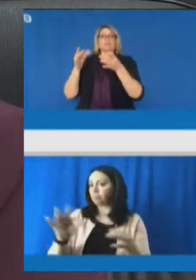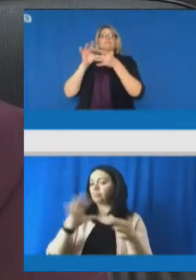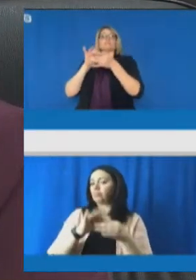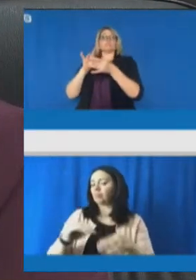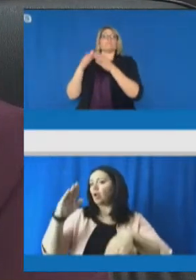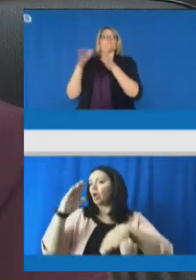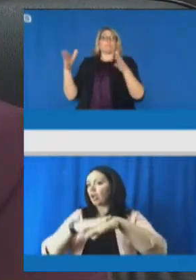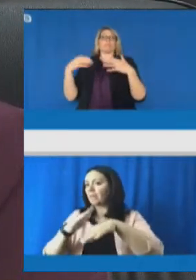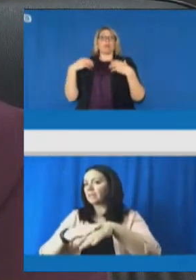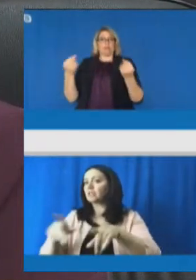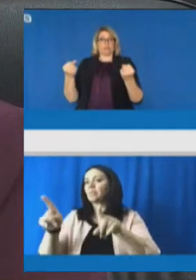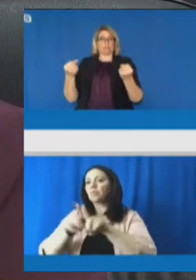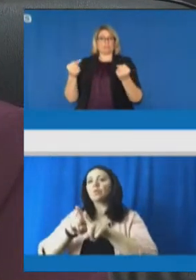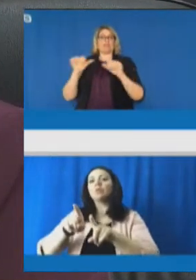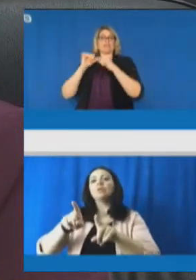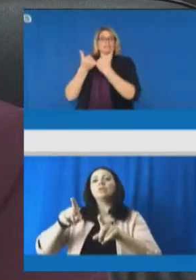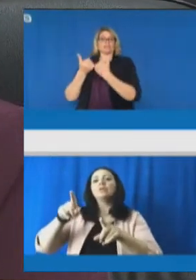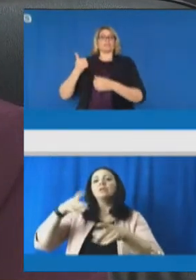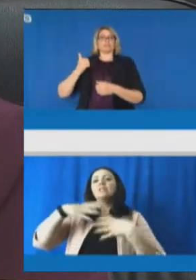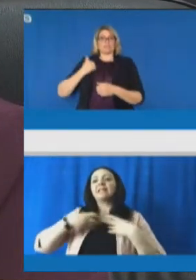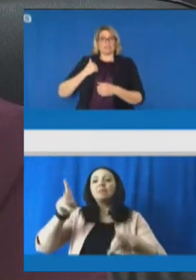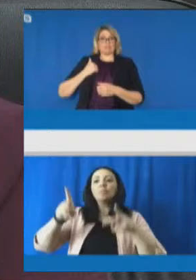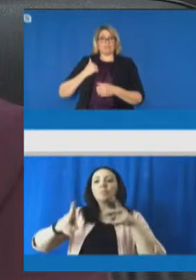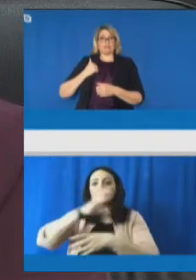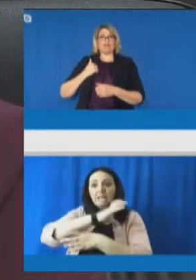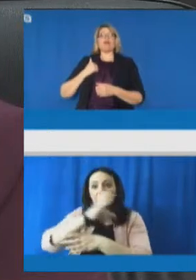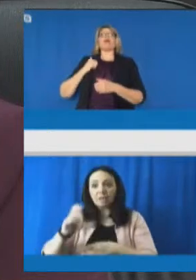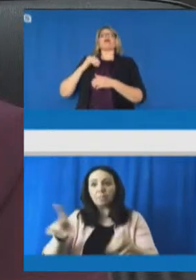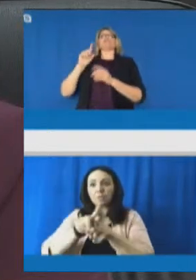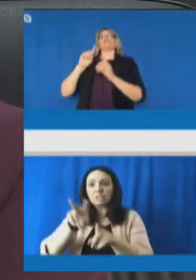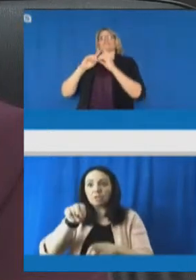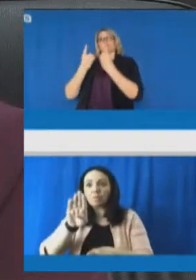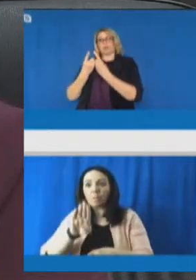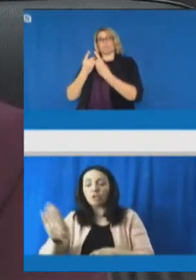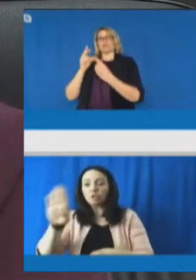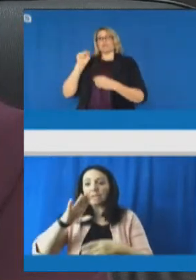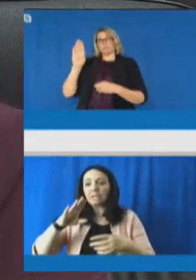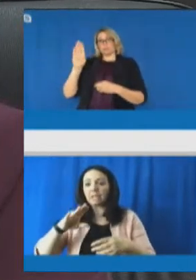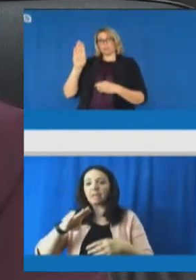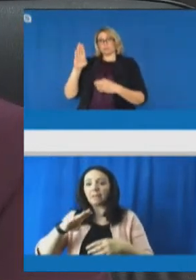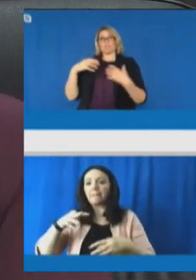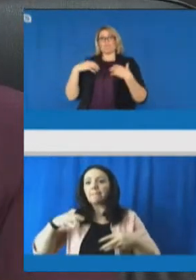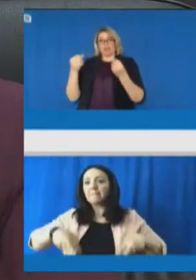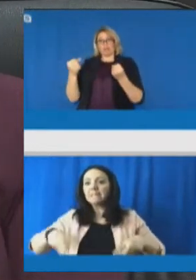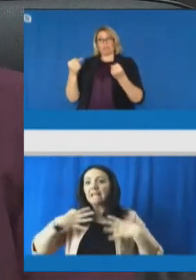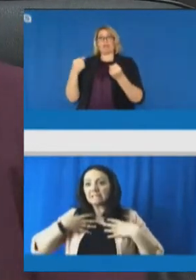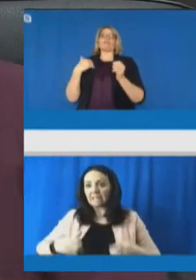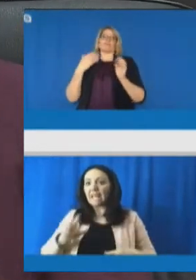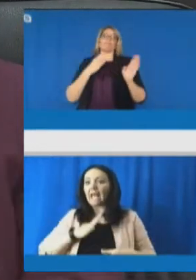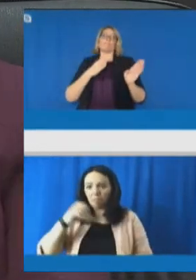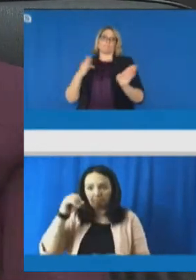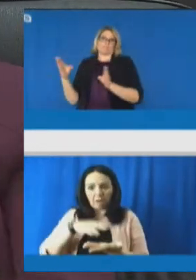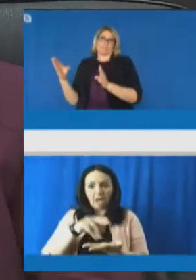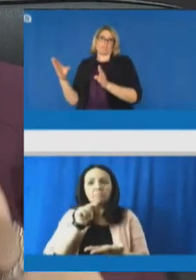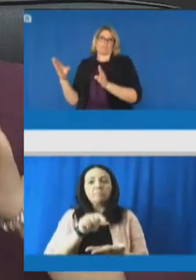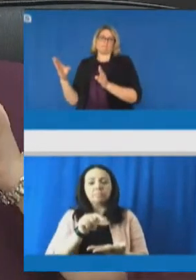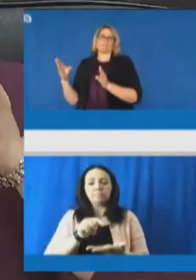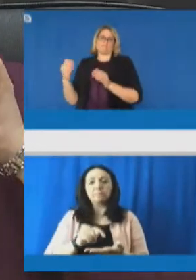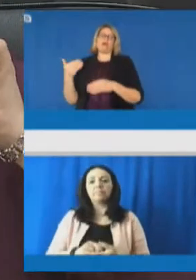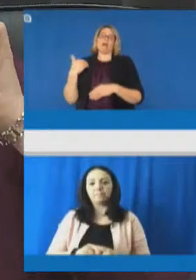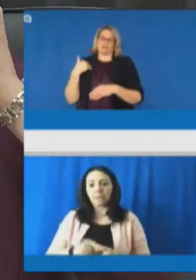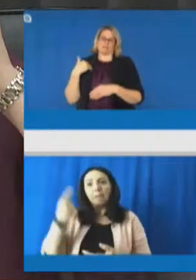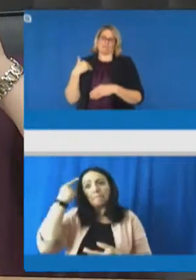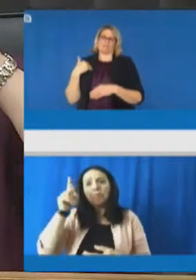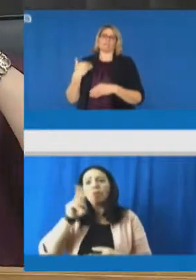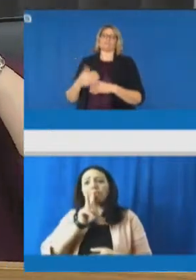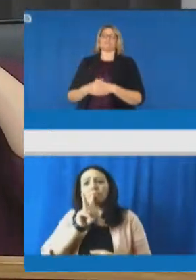Laura Brown, CTV. Hi there. For either of you, we heard in the technical briefing that pharmacists don't